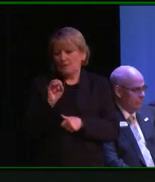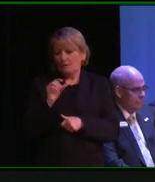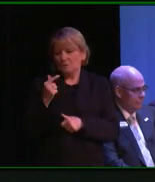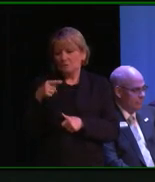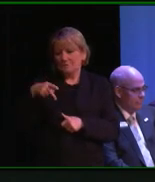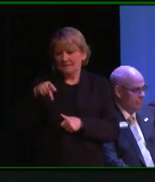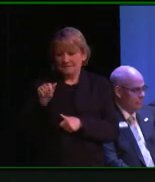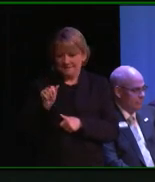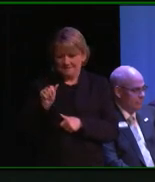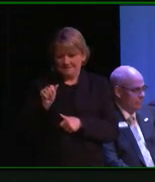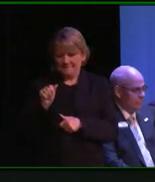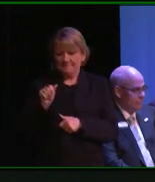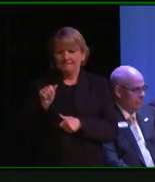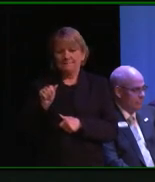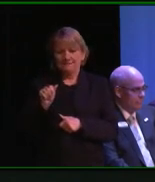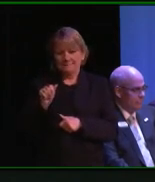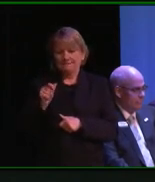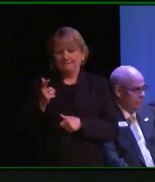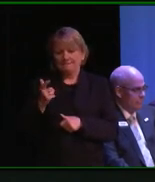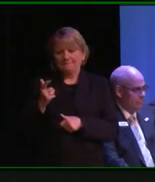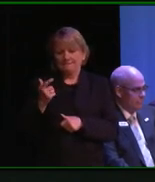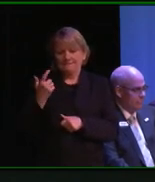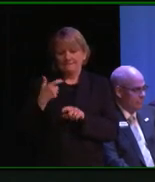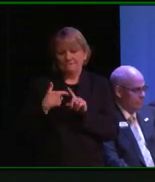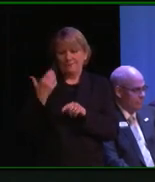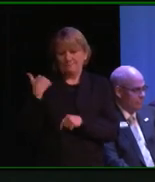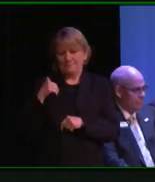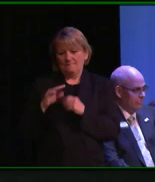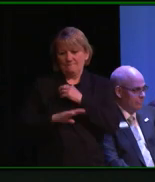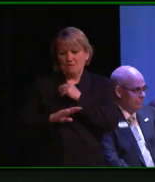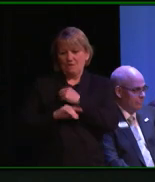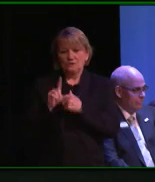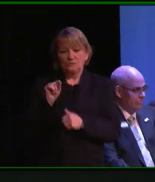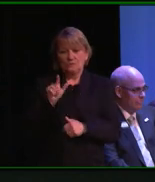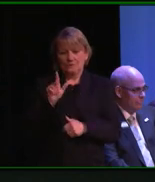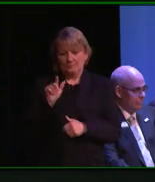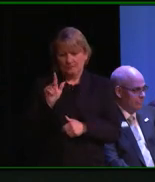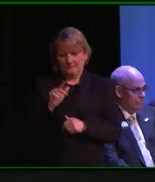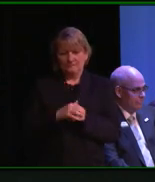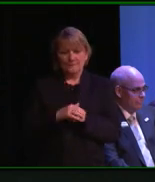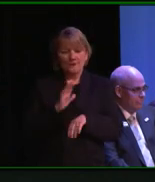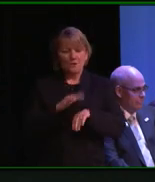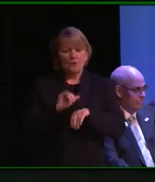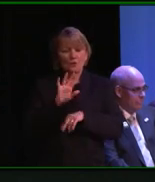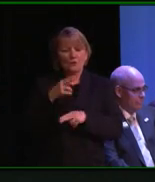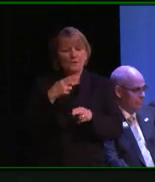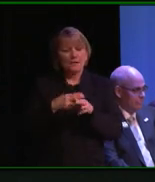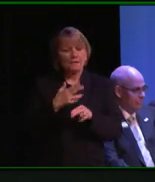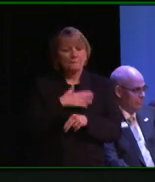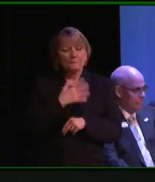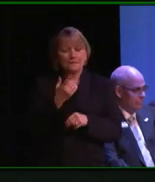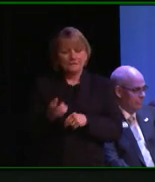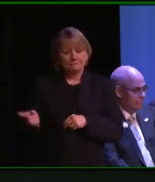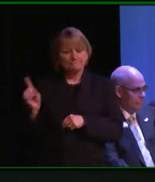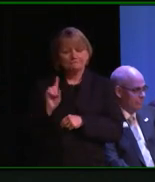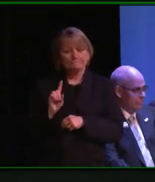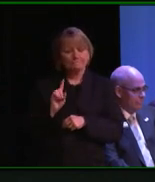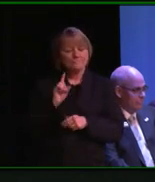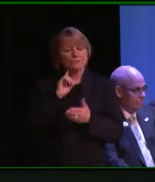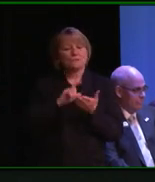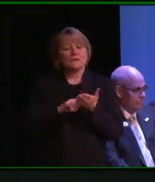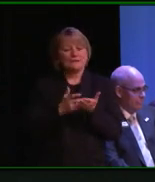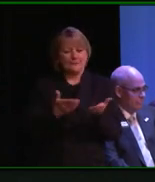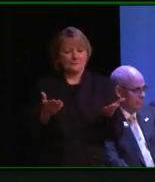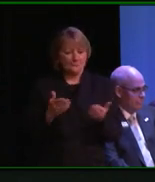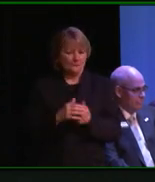point average as of the end of the fall 2023 semester. As I call your name, please come to the stage and be